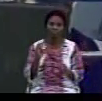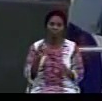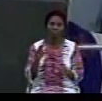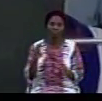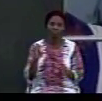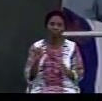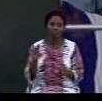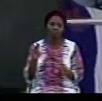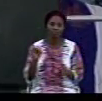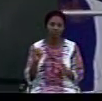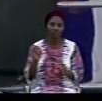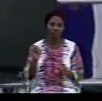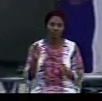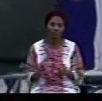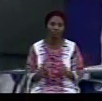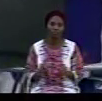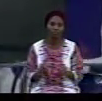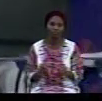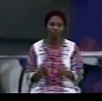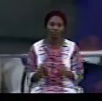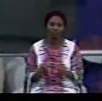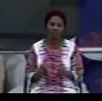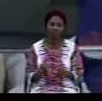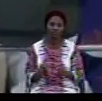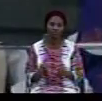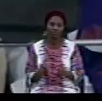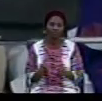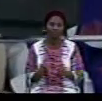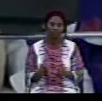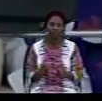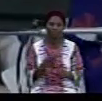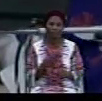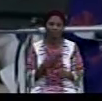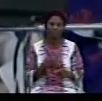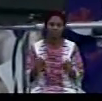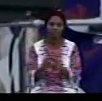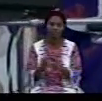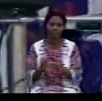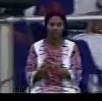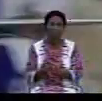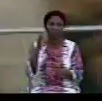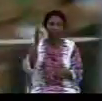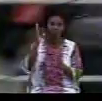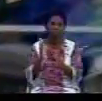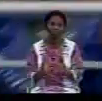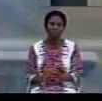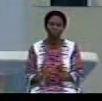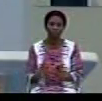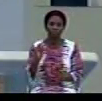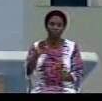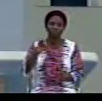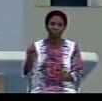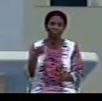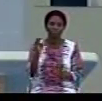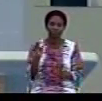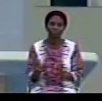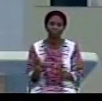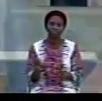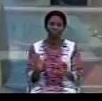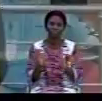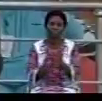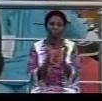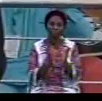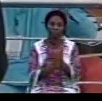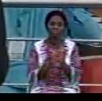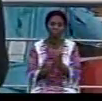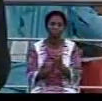Pastor M.O. Ojo, representing Bishop J.O. Oyelade of Christian Church International. Put your hands together for them.